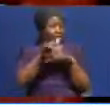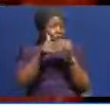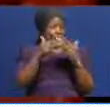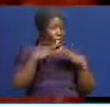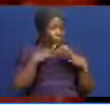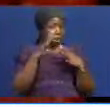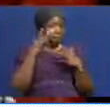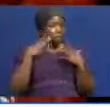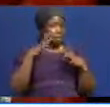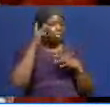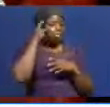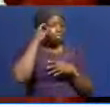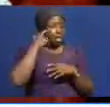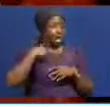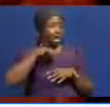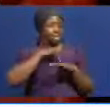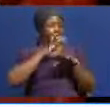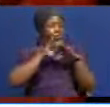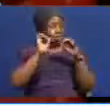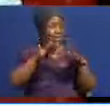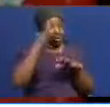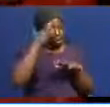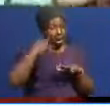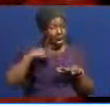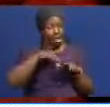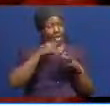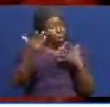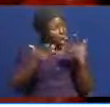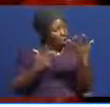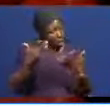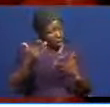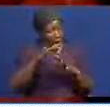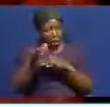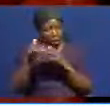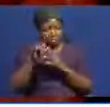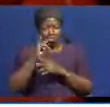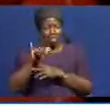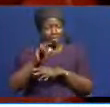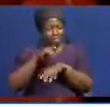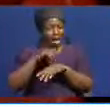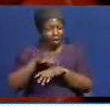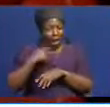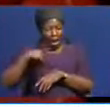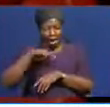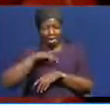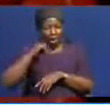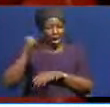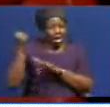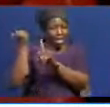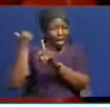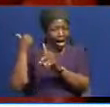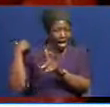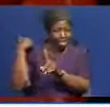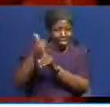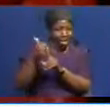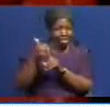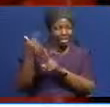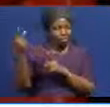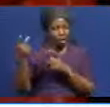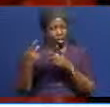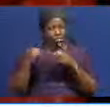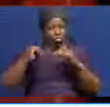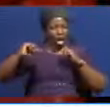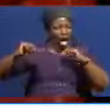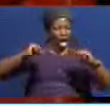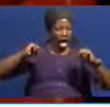welcome everyone. So at that time, the attack on us was from both sides, Mr. Speaker. And so I do not take